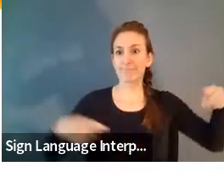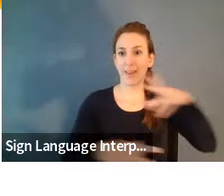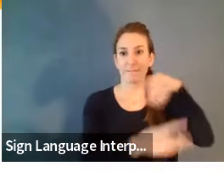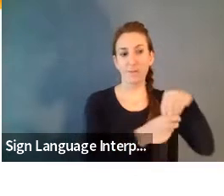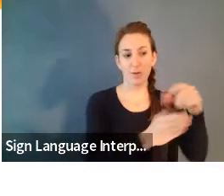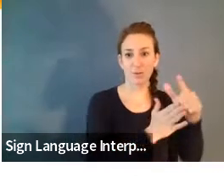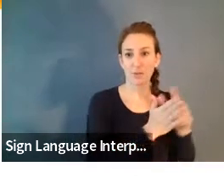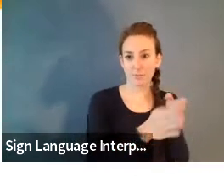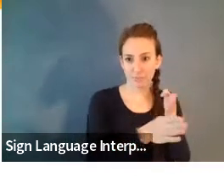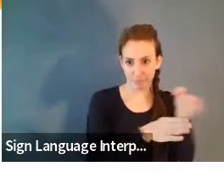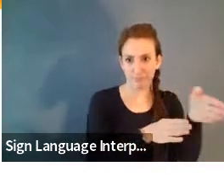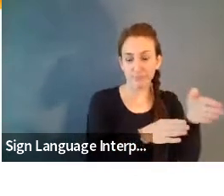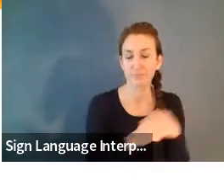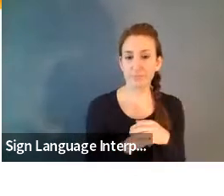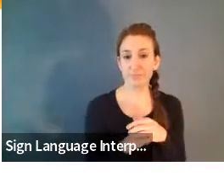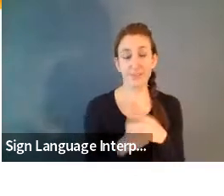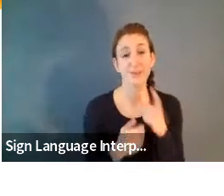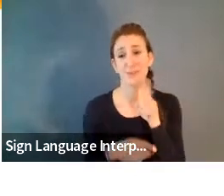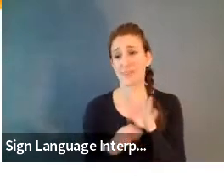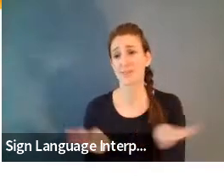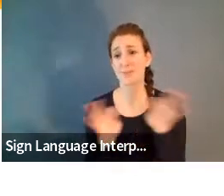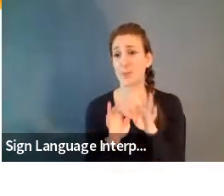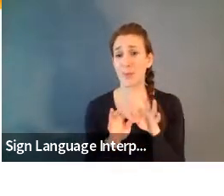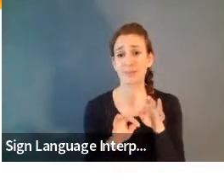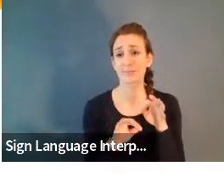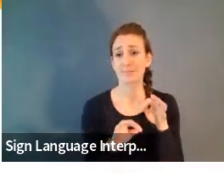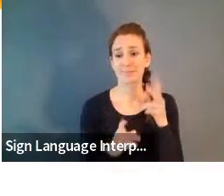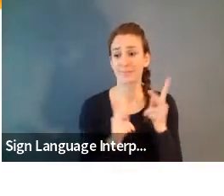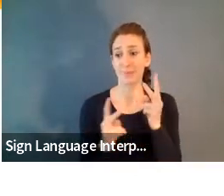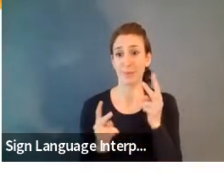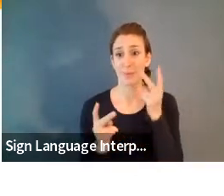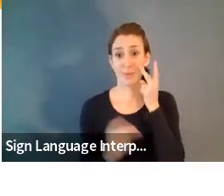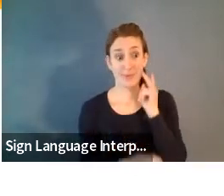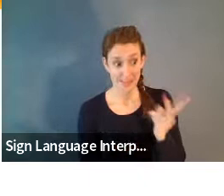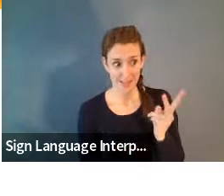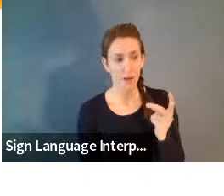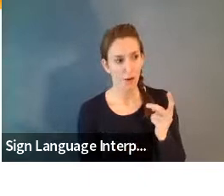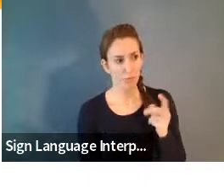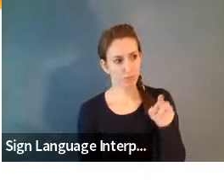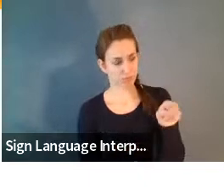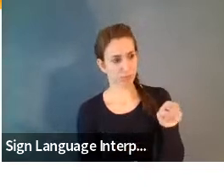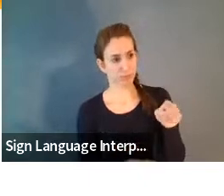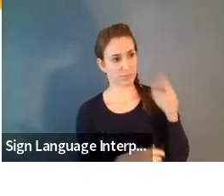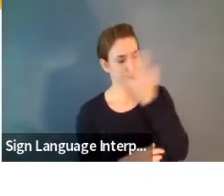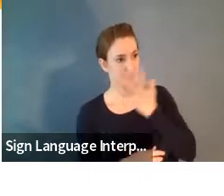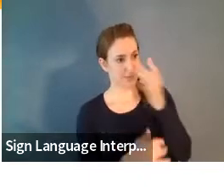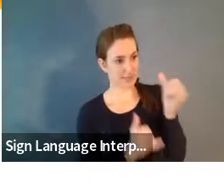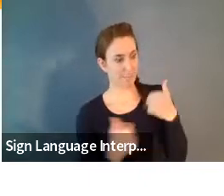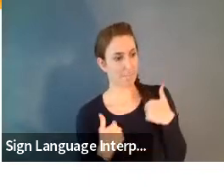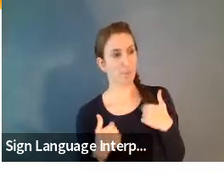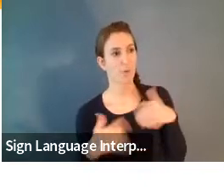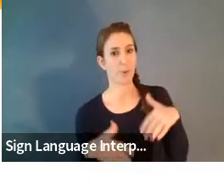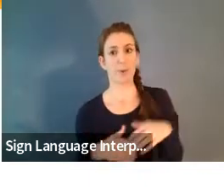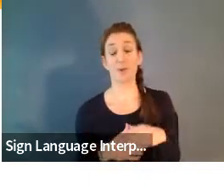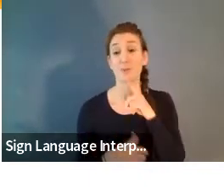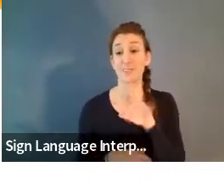see themselves and the representation that they ask for. And it was a great experience. I appreciate being there,